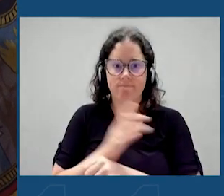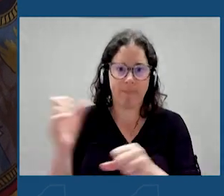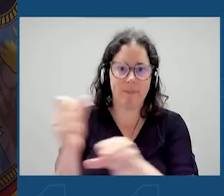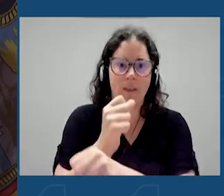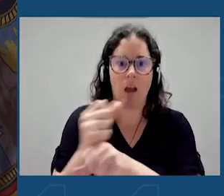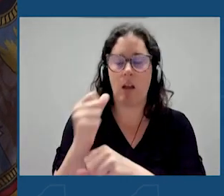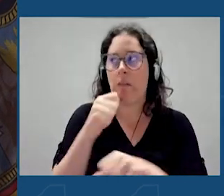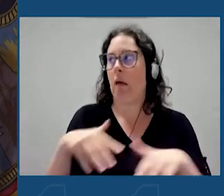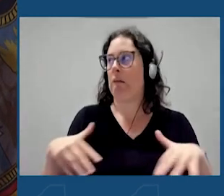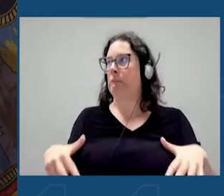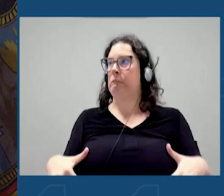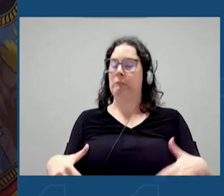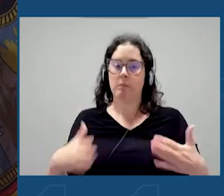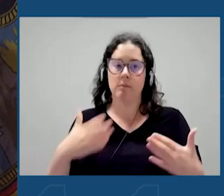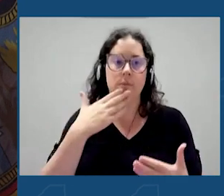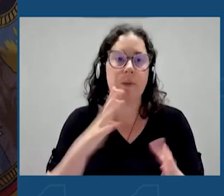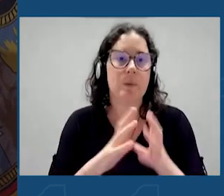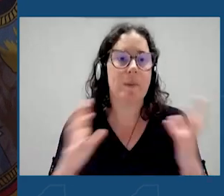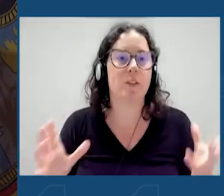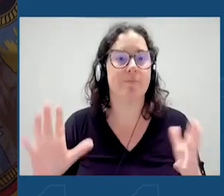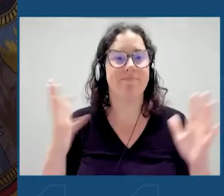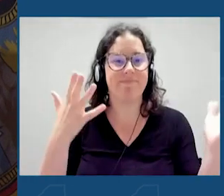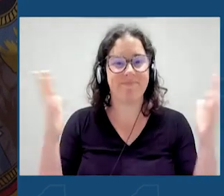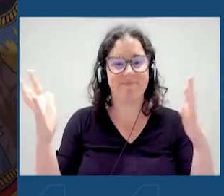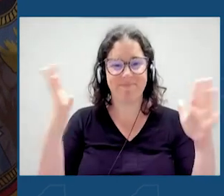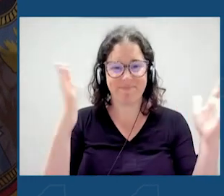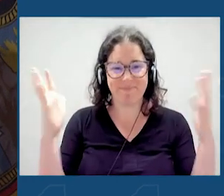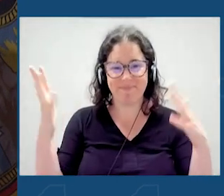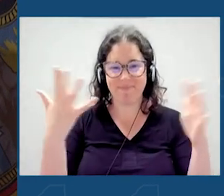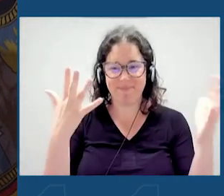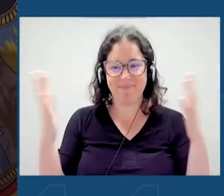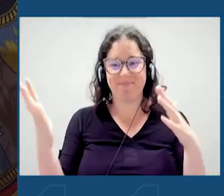fight. Thank you, Governor. Thank you very much.